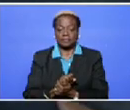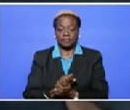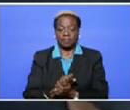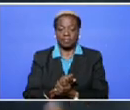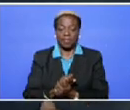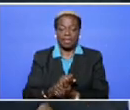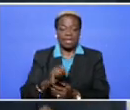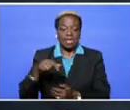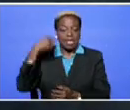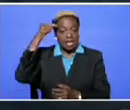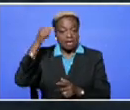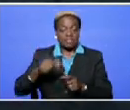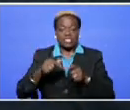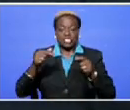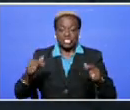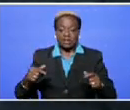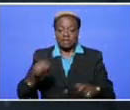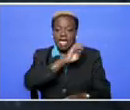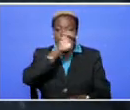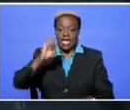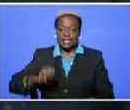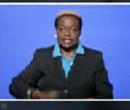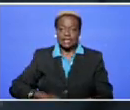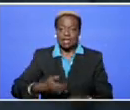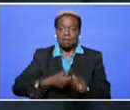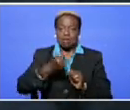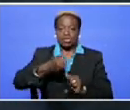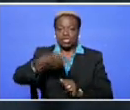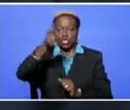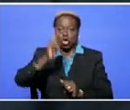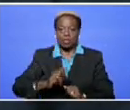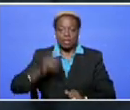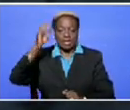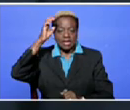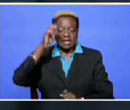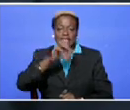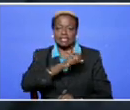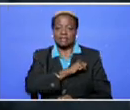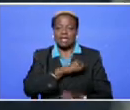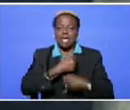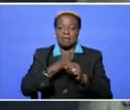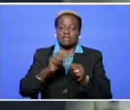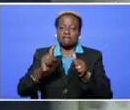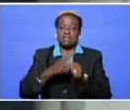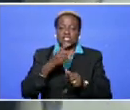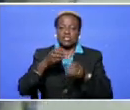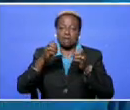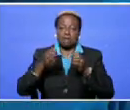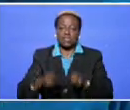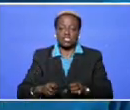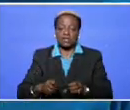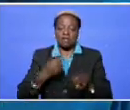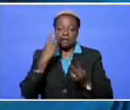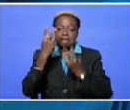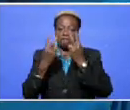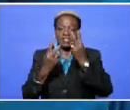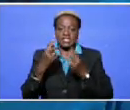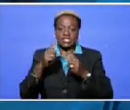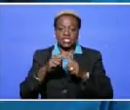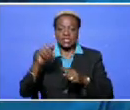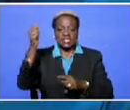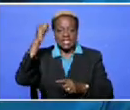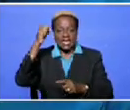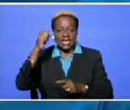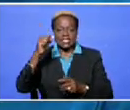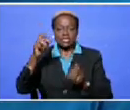Governor General His Excellency, the Most Honorable Cornelius Smith, making his first official visit to the Sandilands Rehabilitation